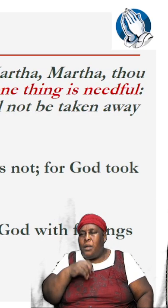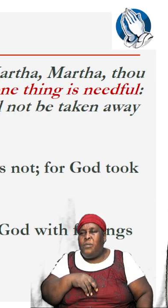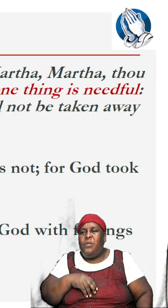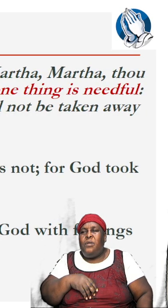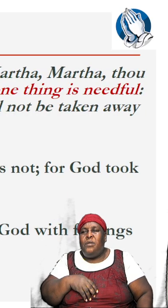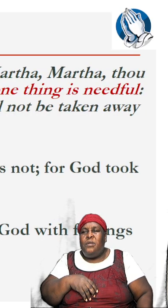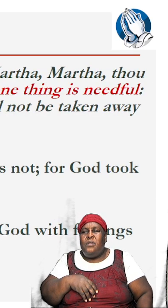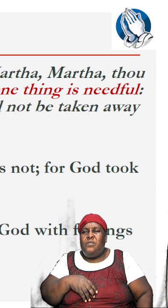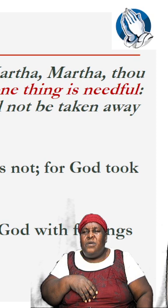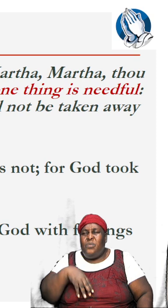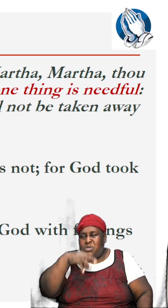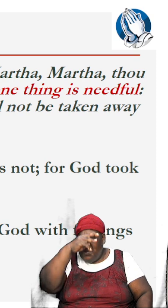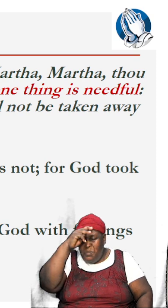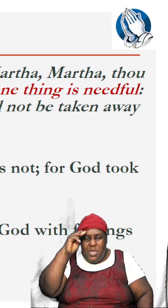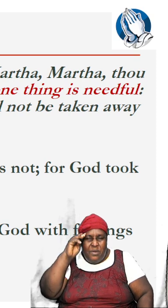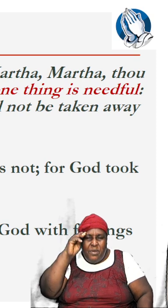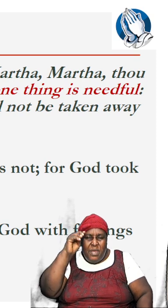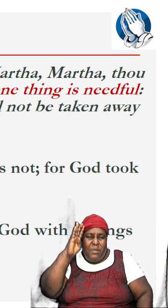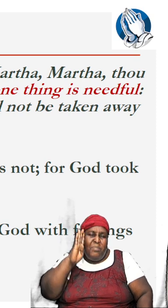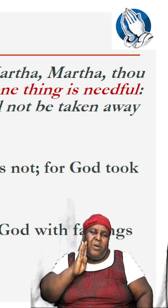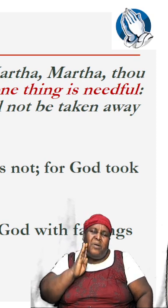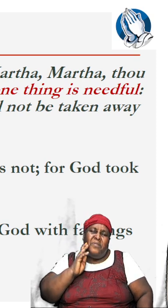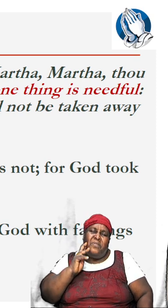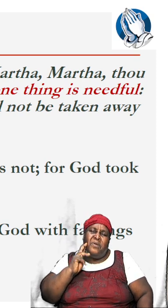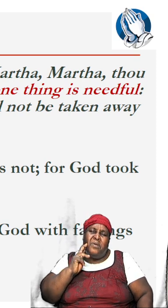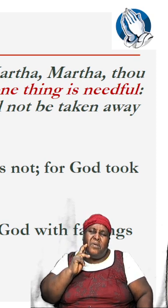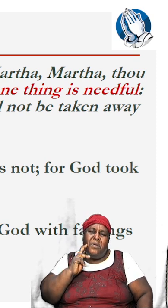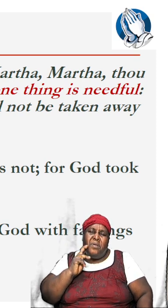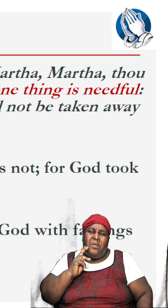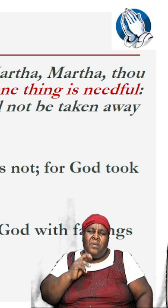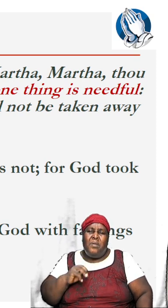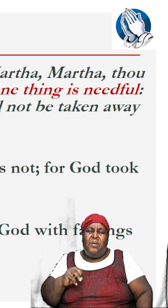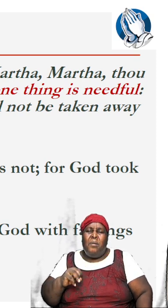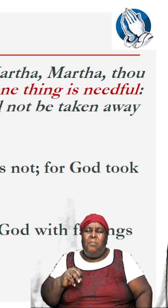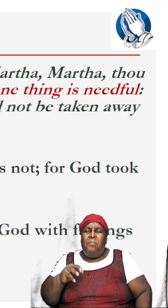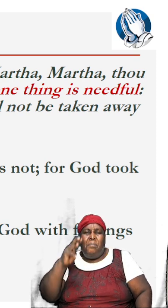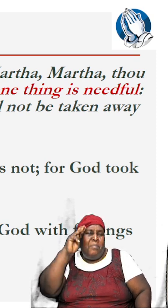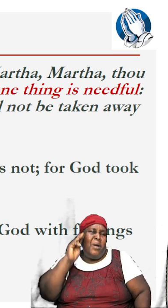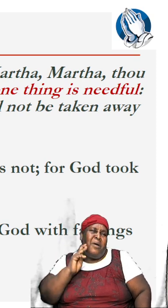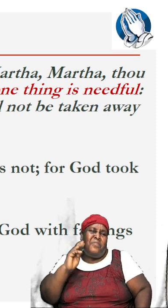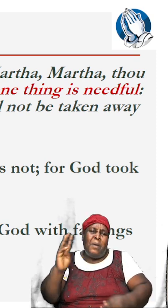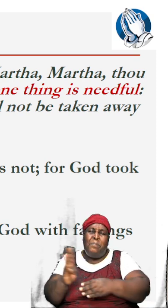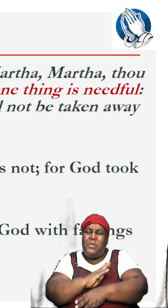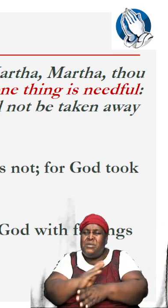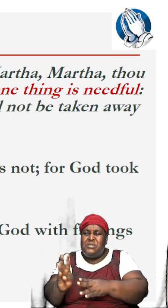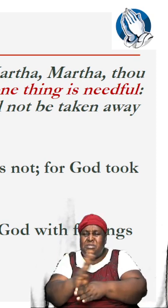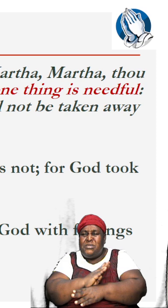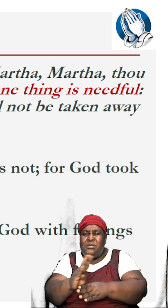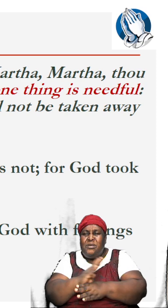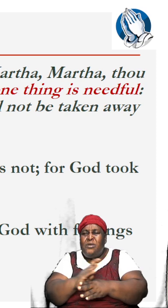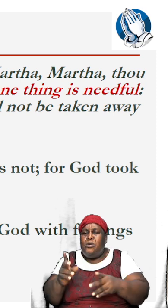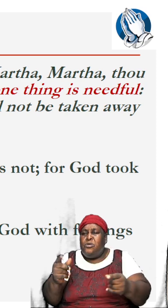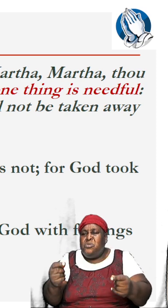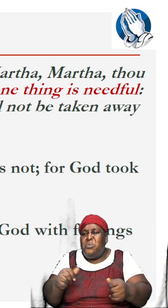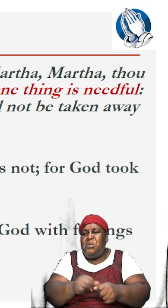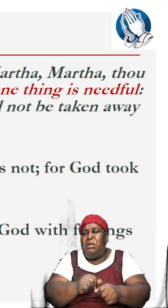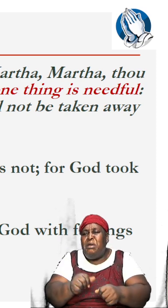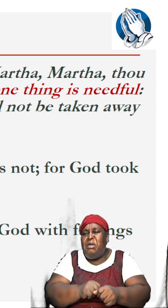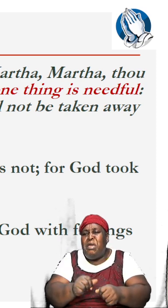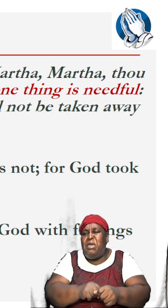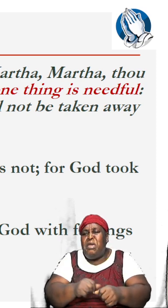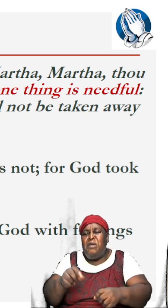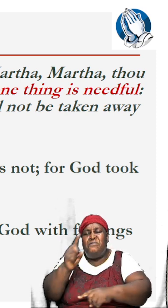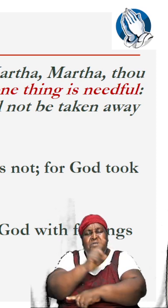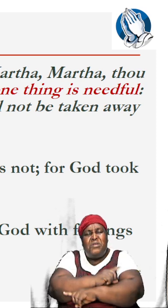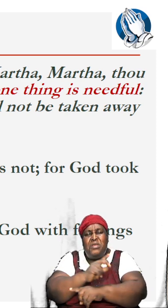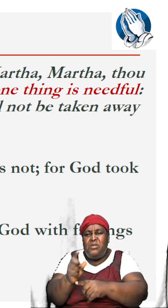was Martha. But Martha was busy doing her everyday work. The Bible says in